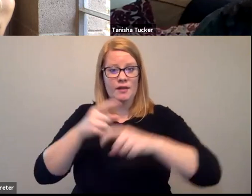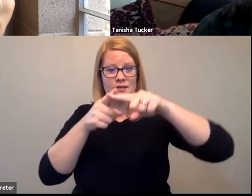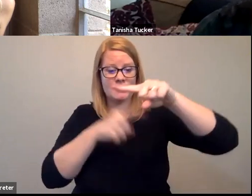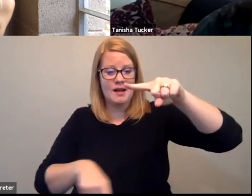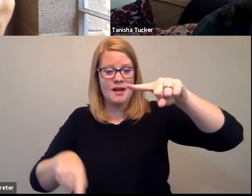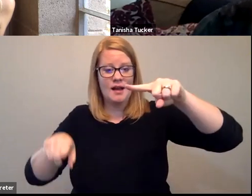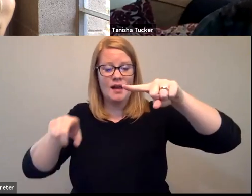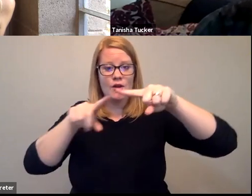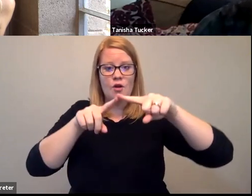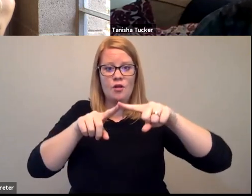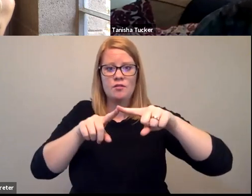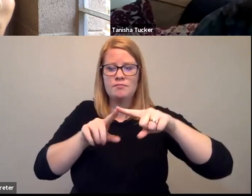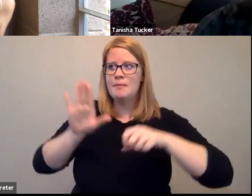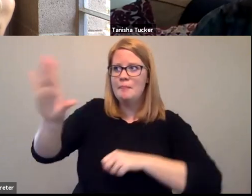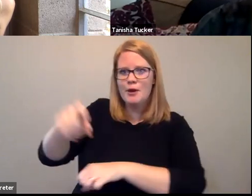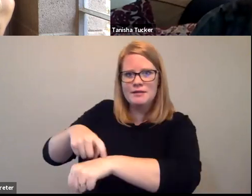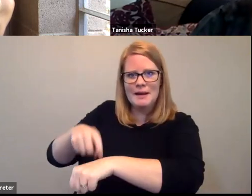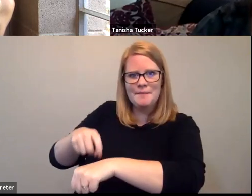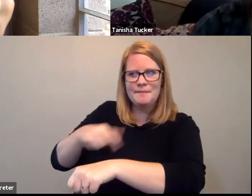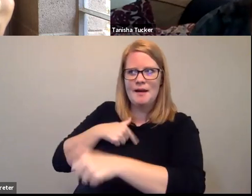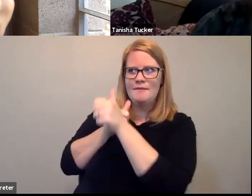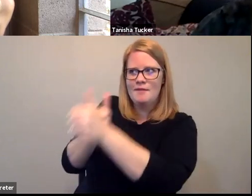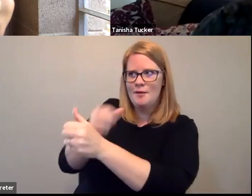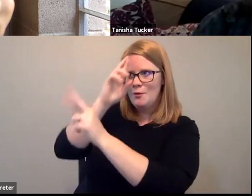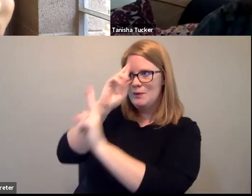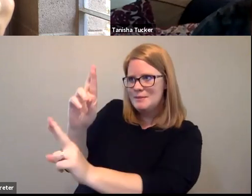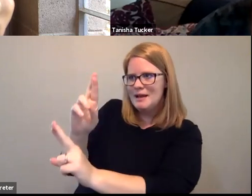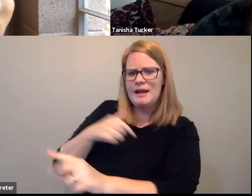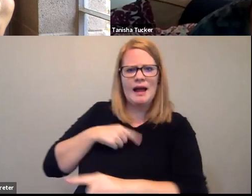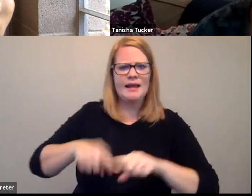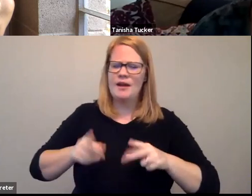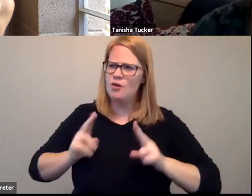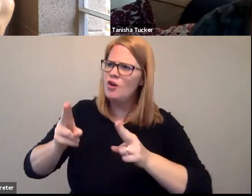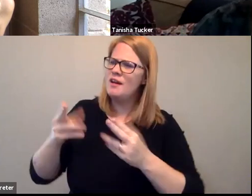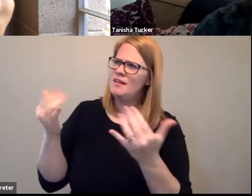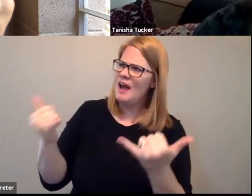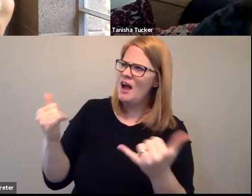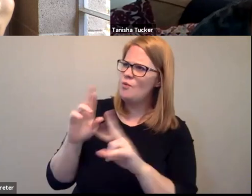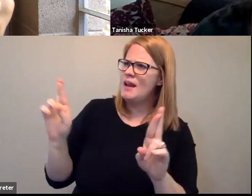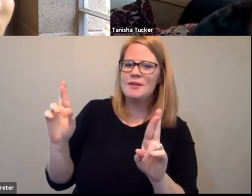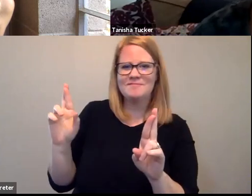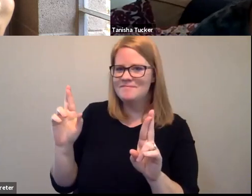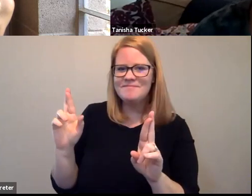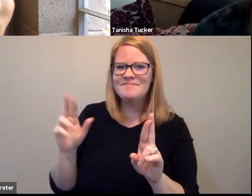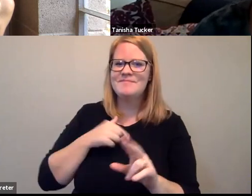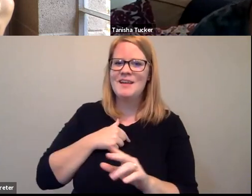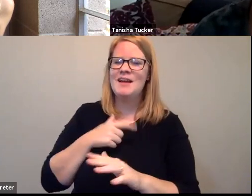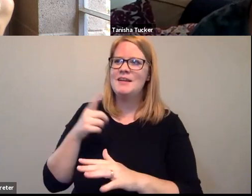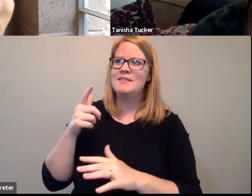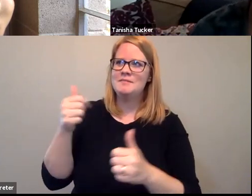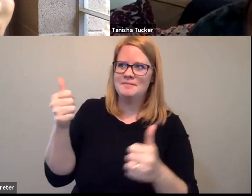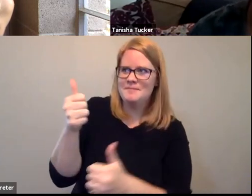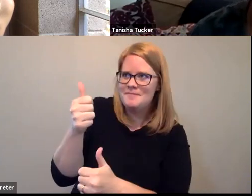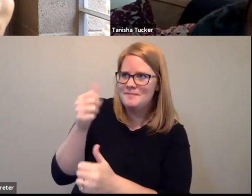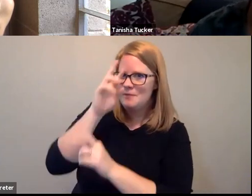they're ready, and and that's somewhat how I have to look at it too. I can't be rushed. I'm ready when